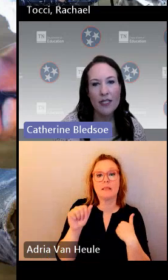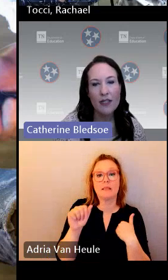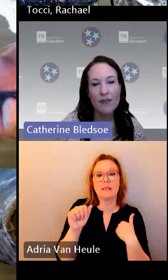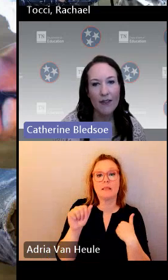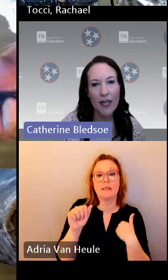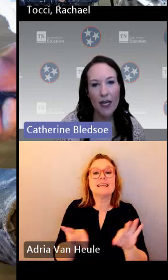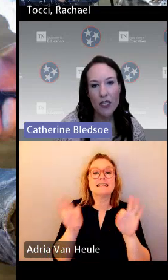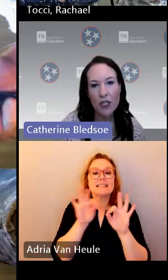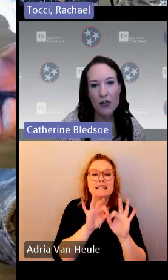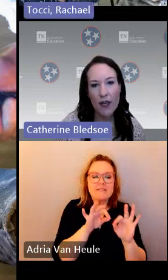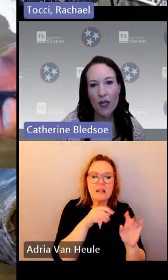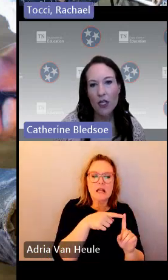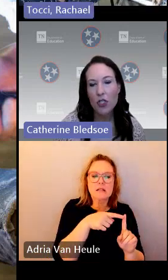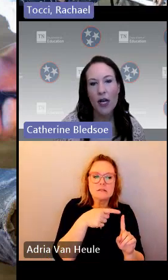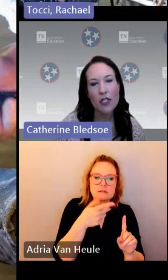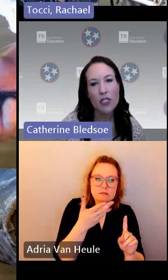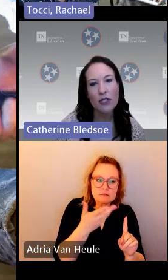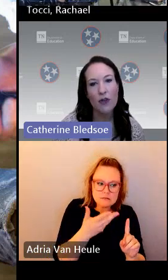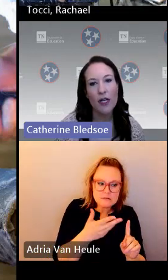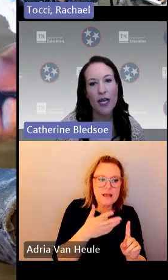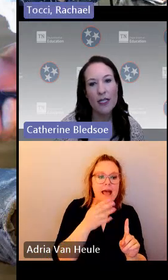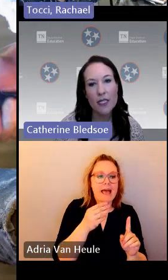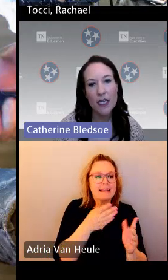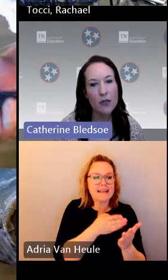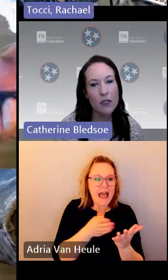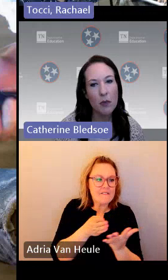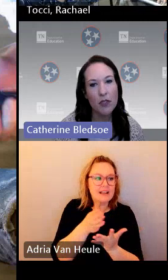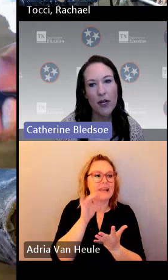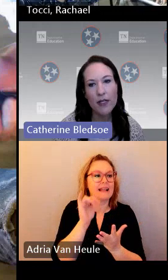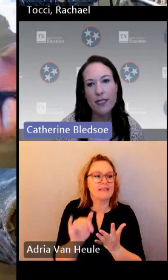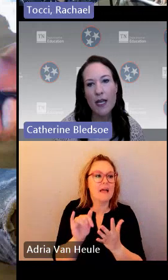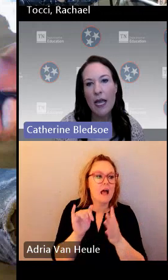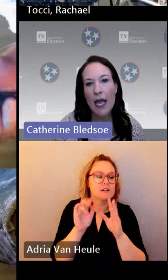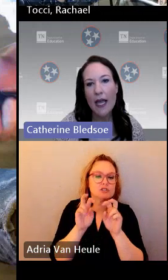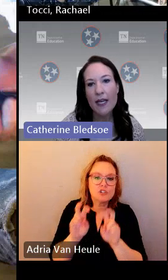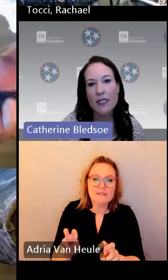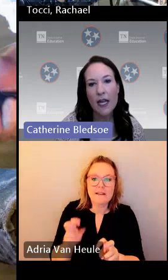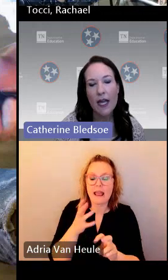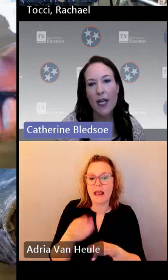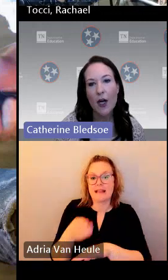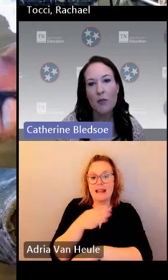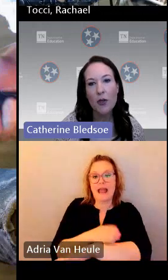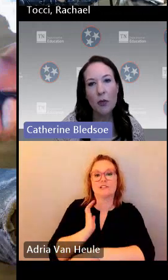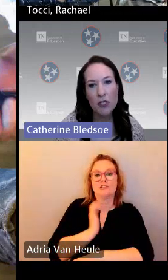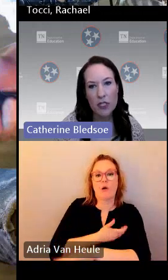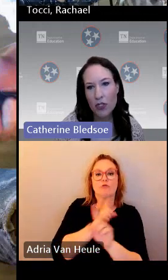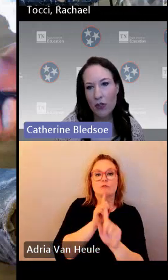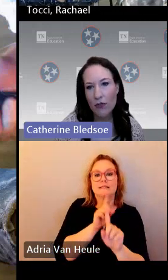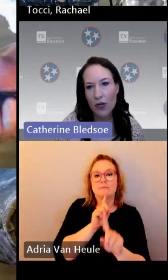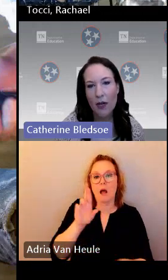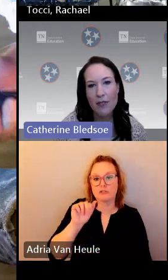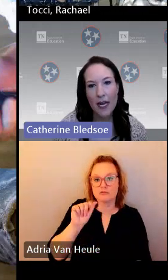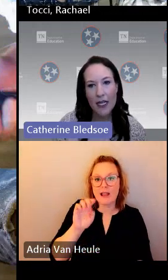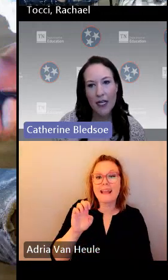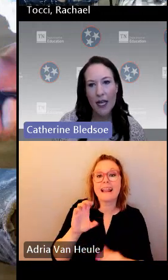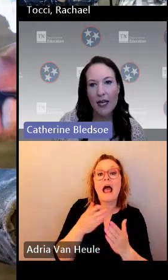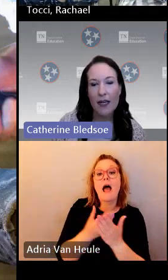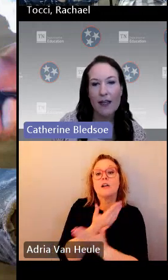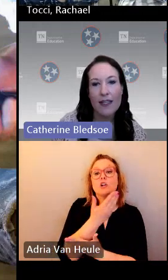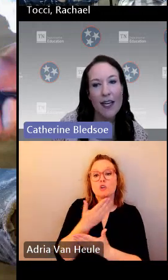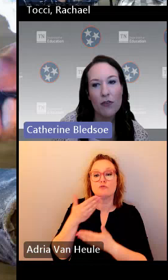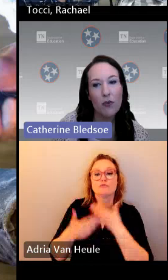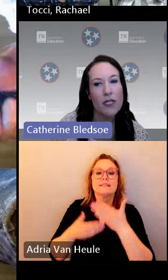the process of navigating the survey, strategies for enhancing the response rates, and a new procedure for